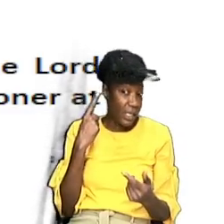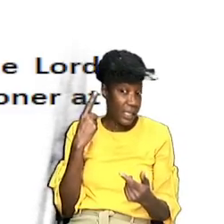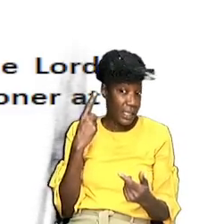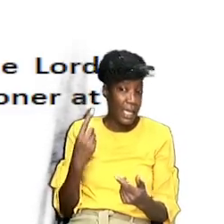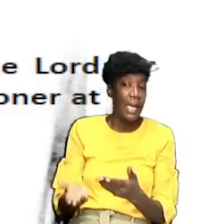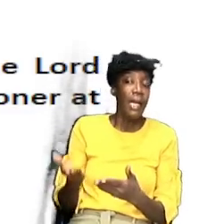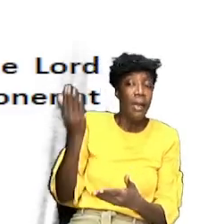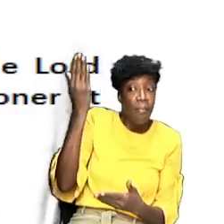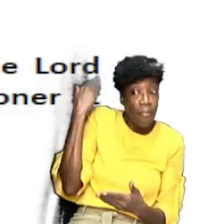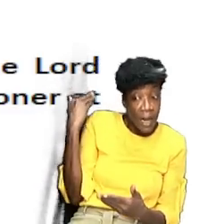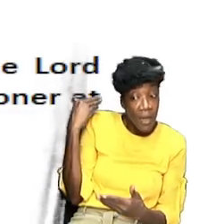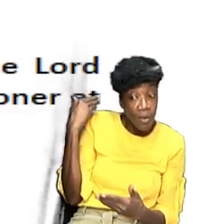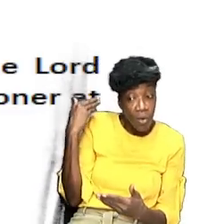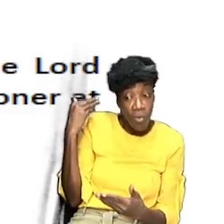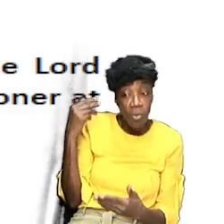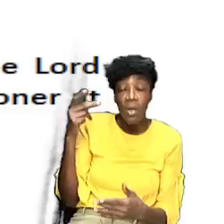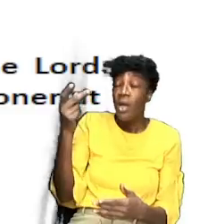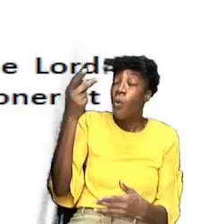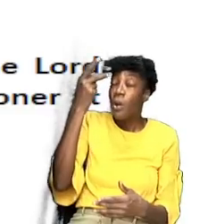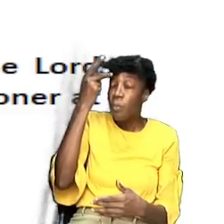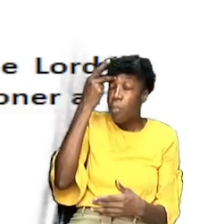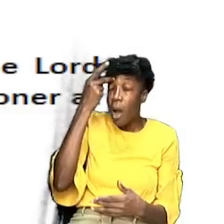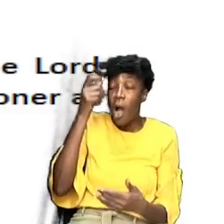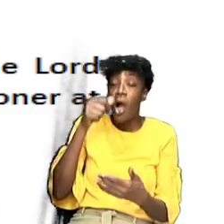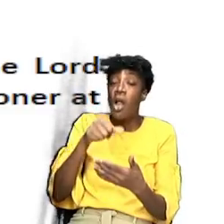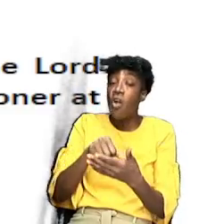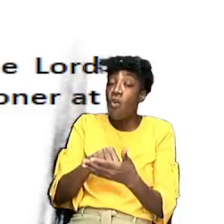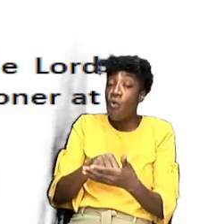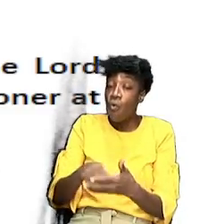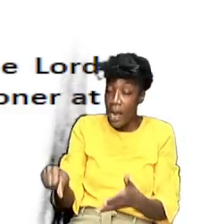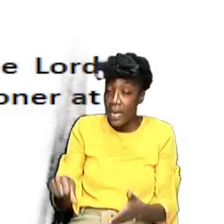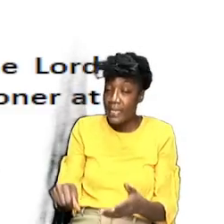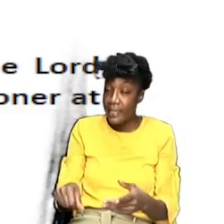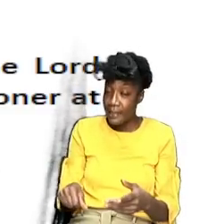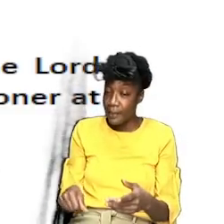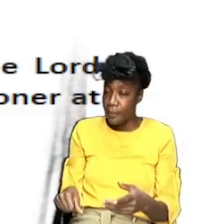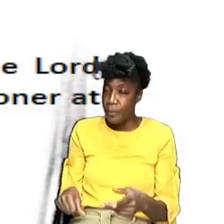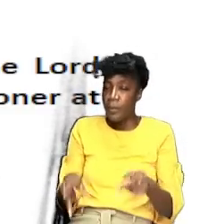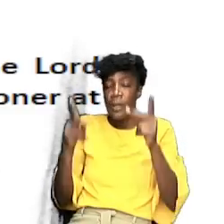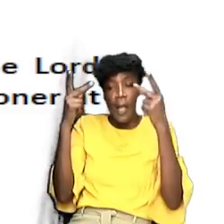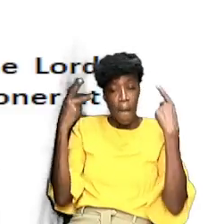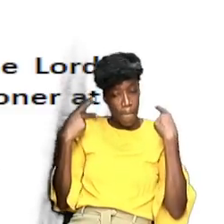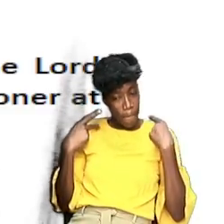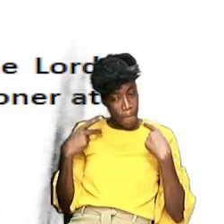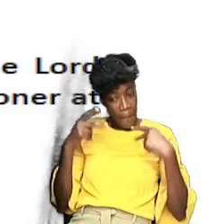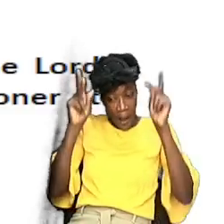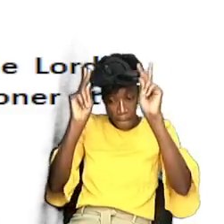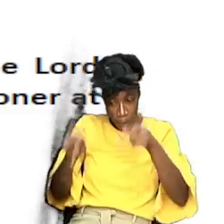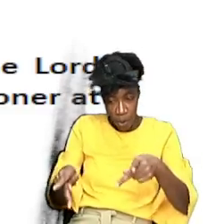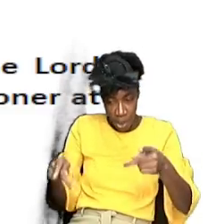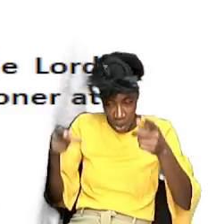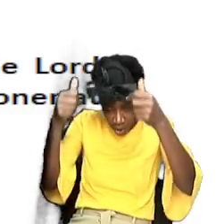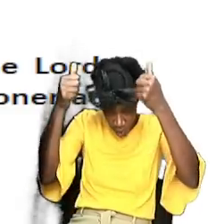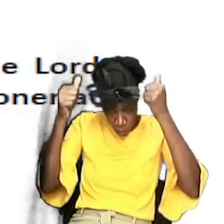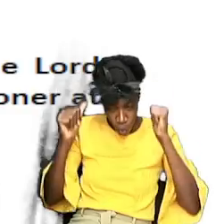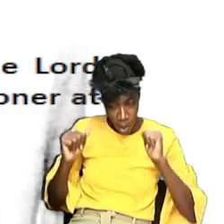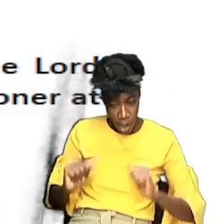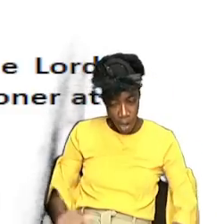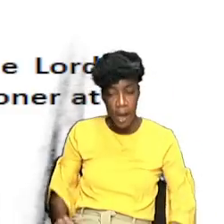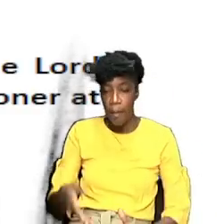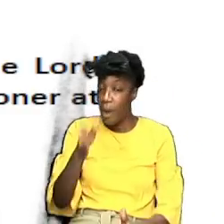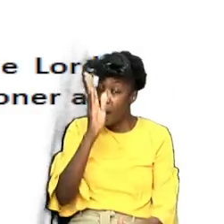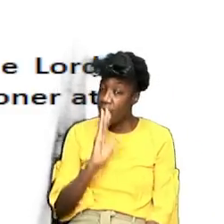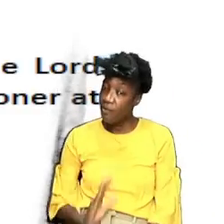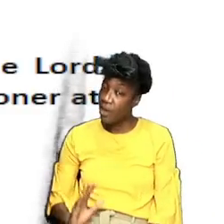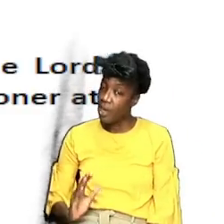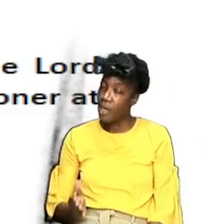behind which Paul wrote the epistle that we must put on the whole armor of God. We're still there. But as I said before,